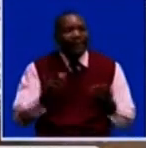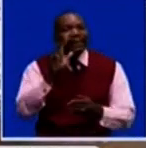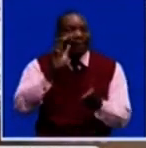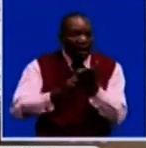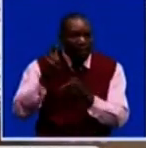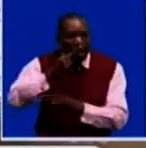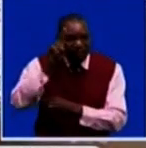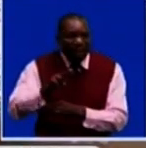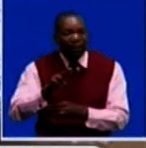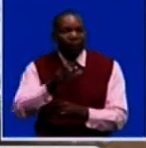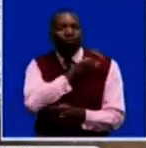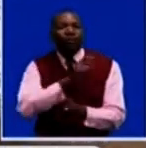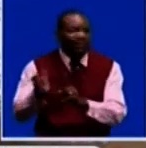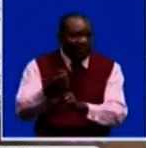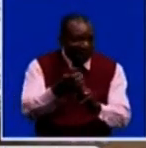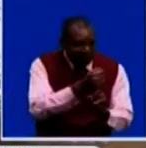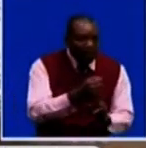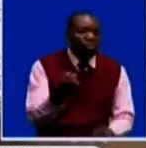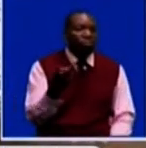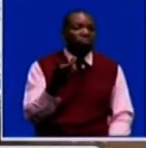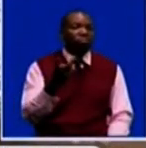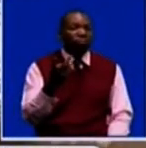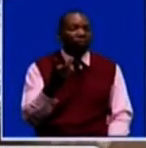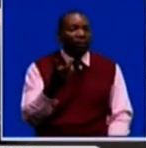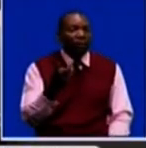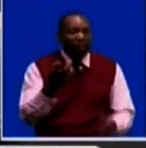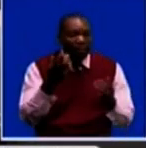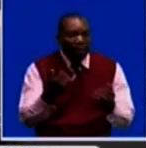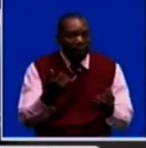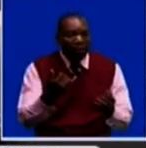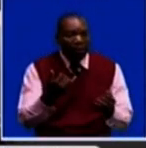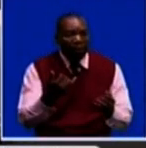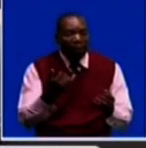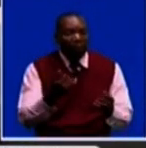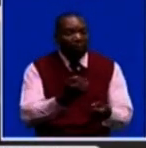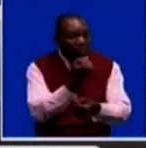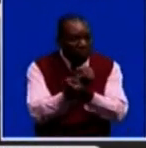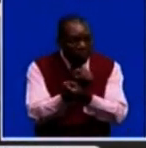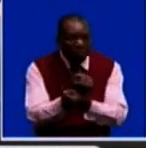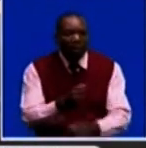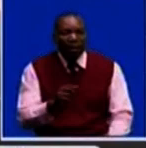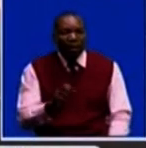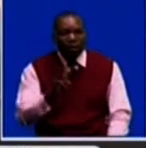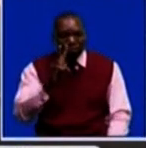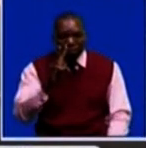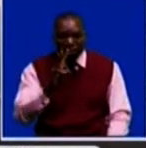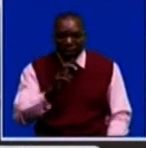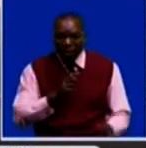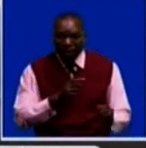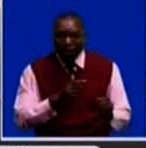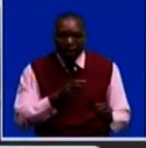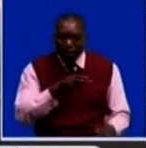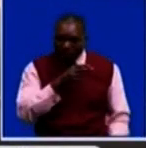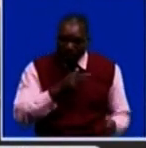apprehended. The 2 suspected robbers are currently in police custody, and the police have since recovered 2 shotguns.